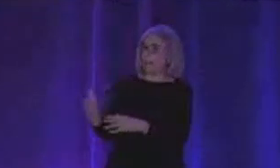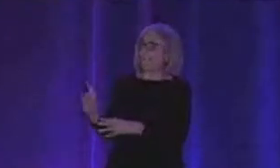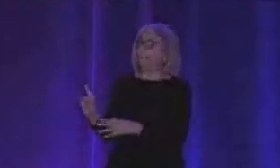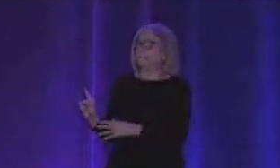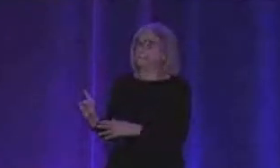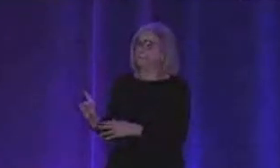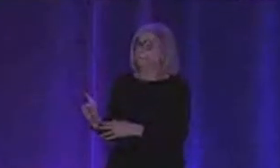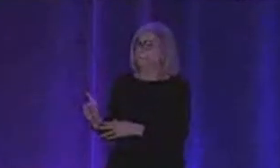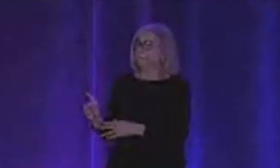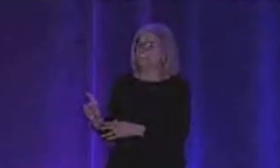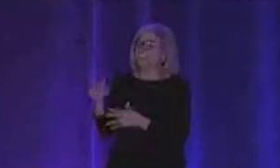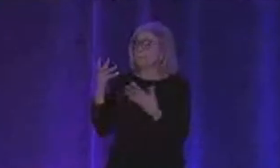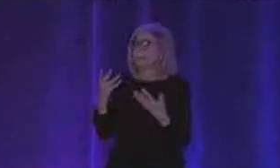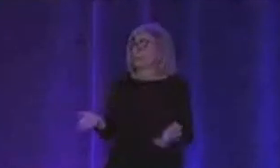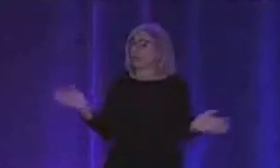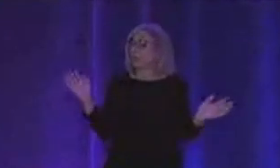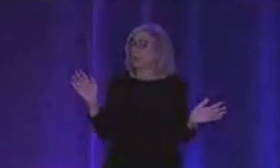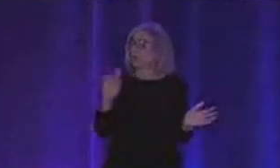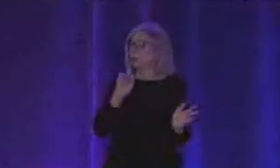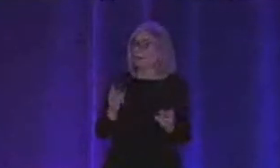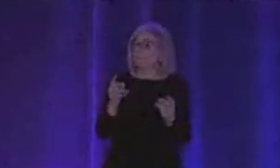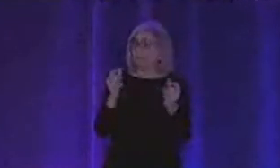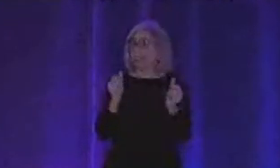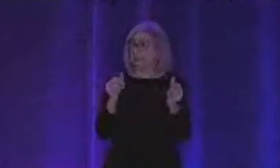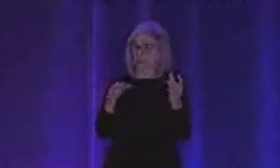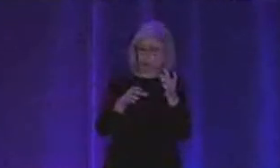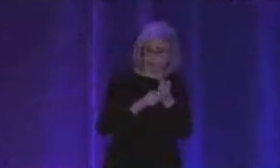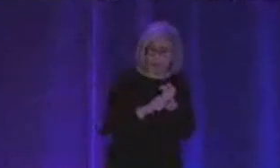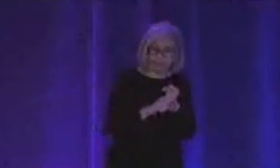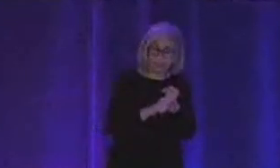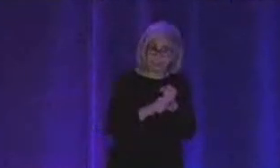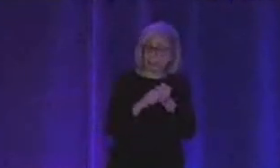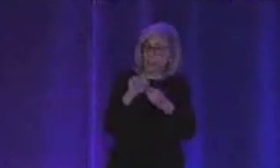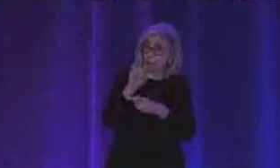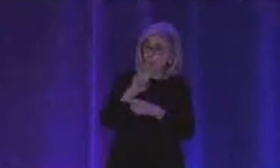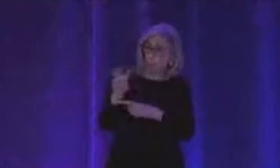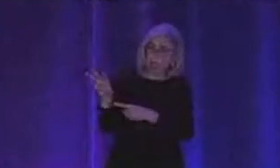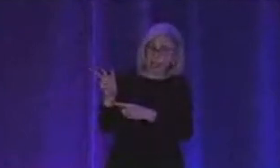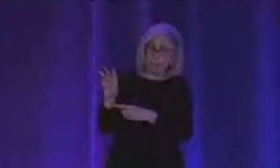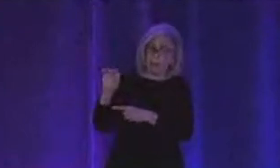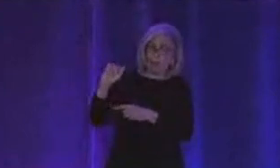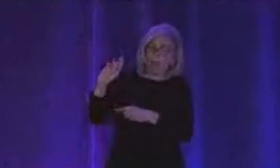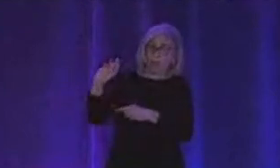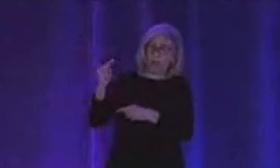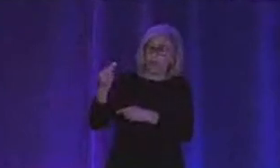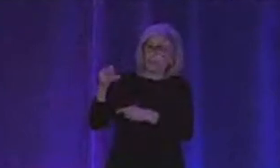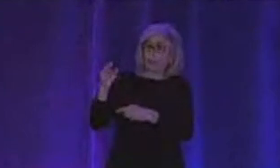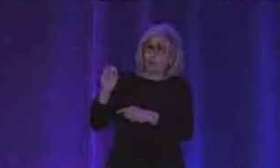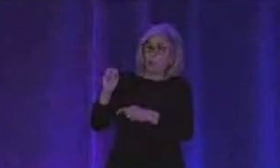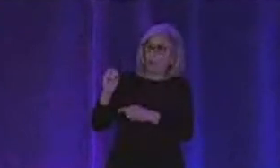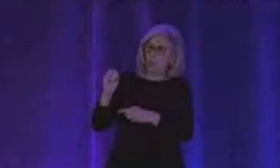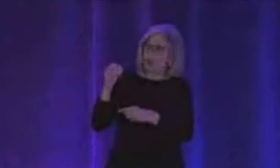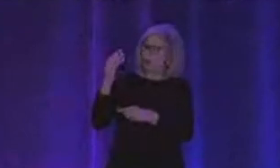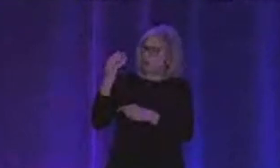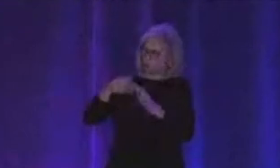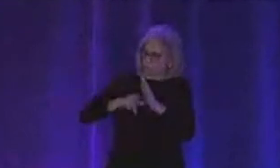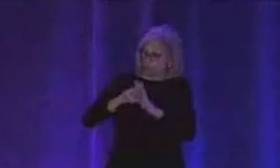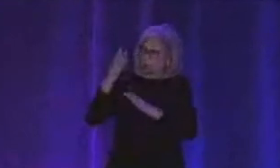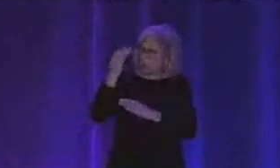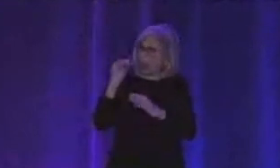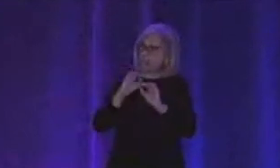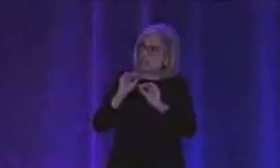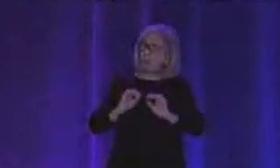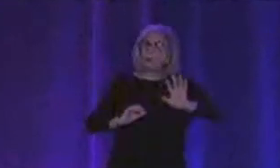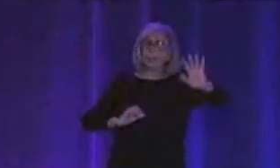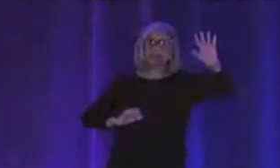applications. So real quick to recap, we went over WebAuthn. First of all, we went over why no one